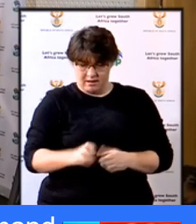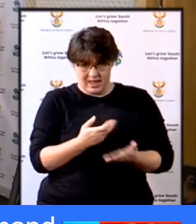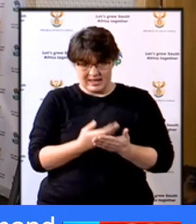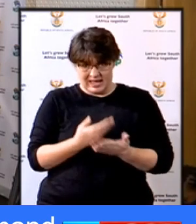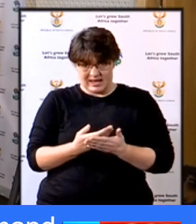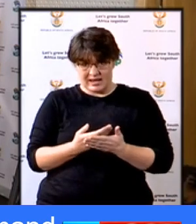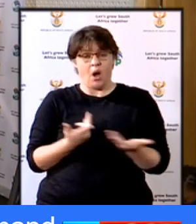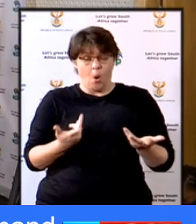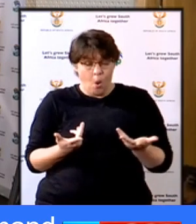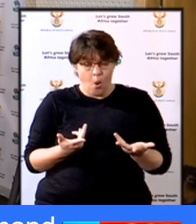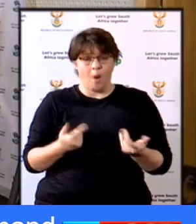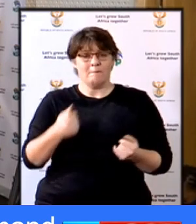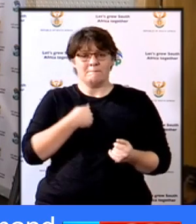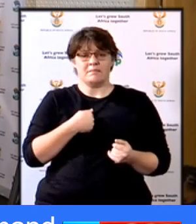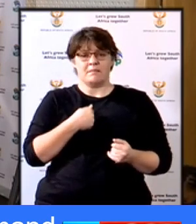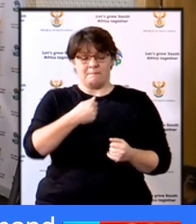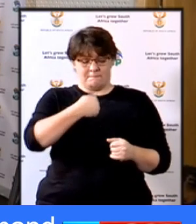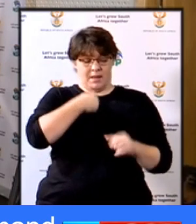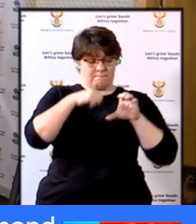other interprovincially as well?